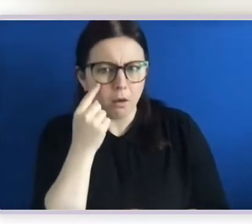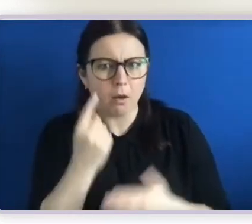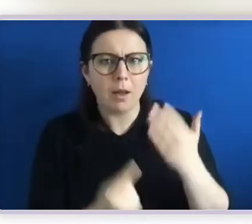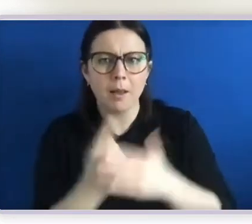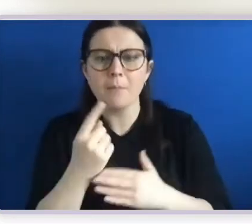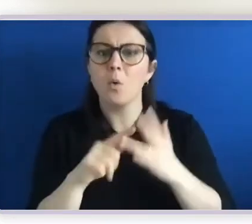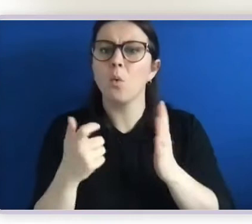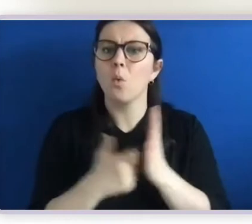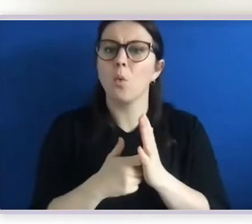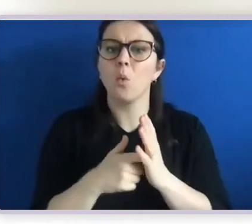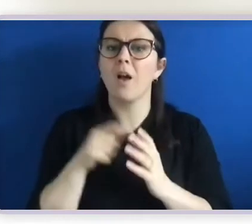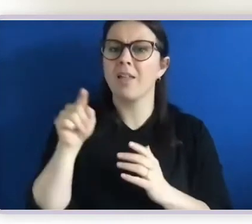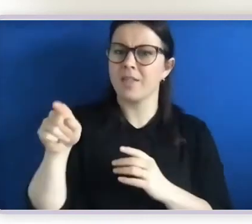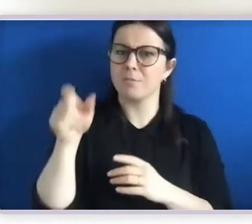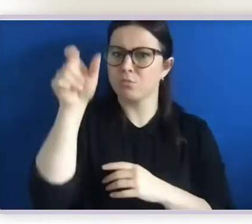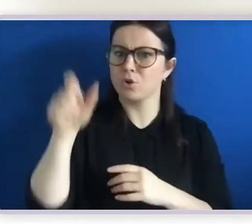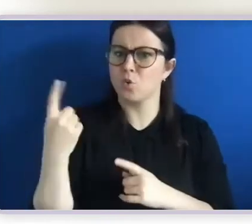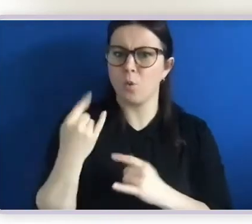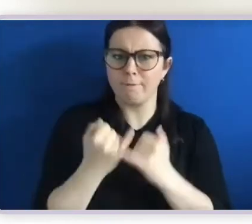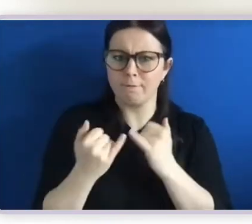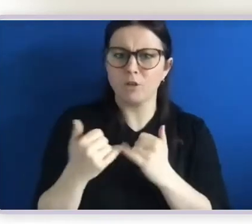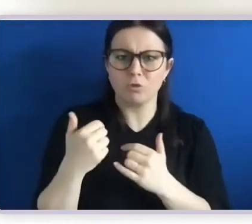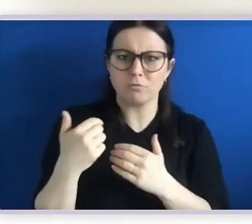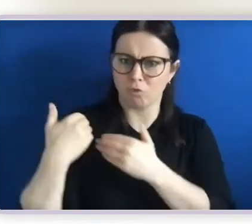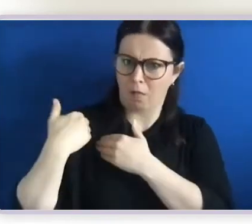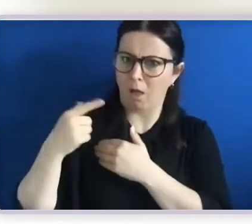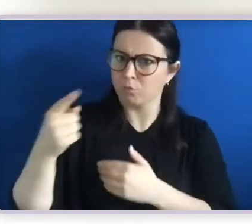a very reliable source about certain conduct.